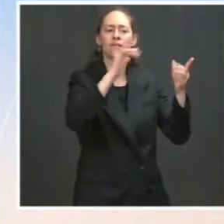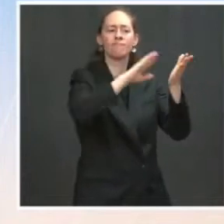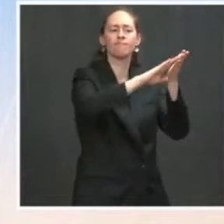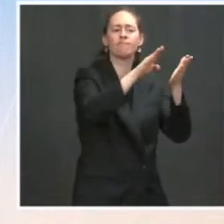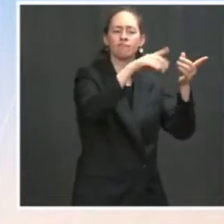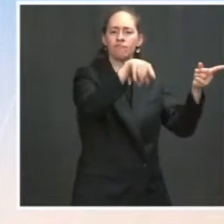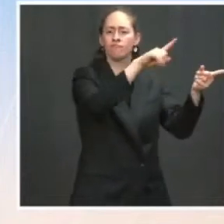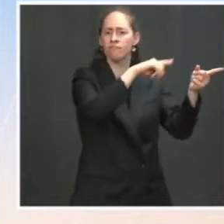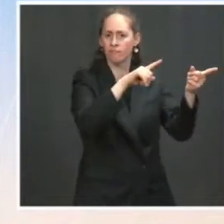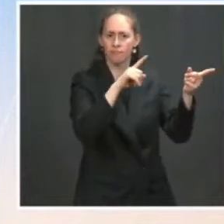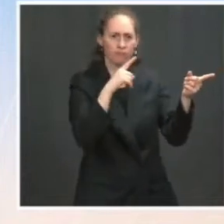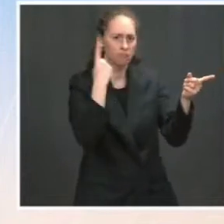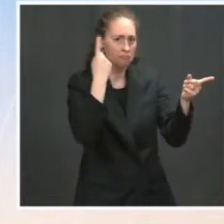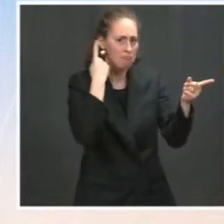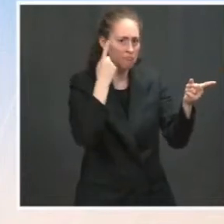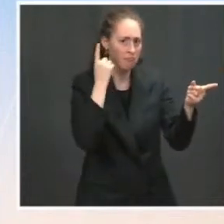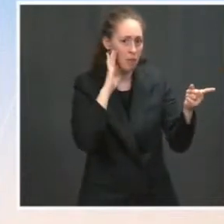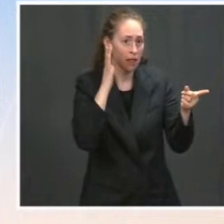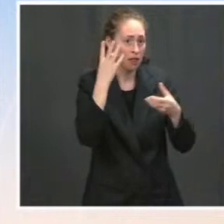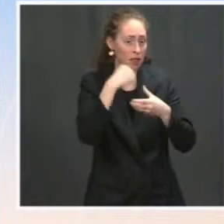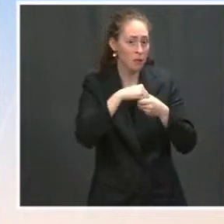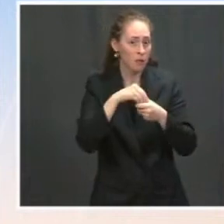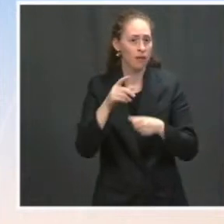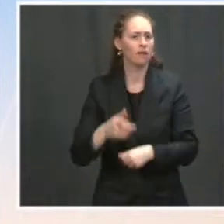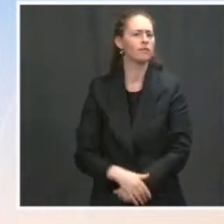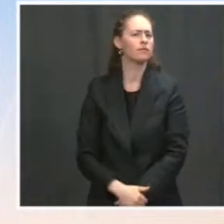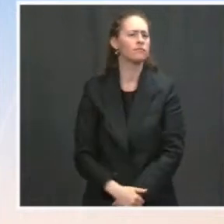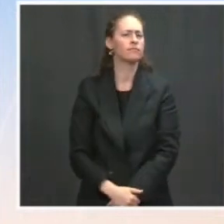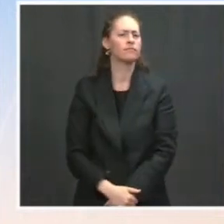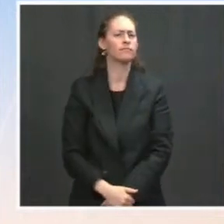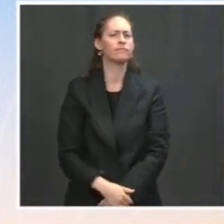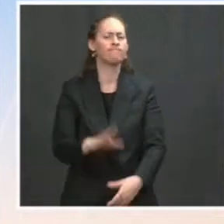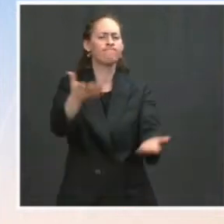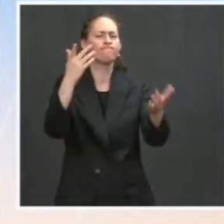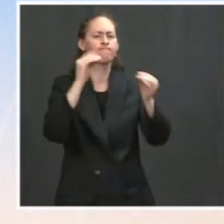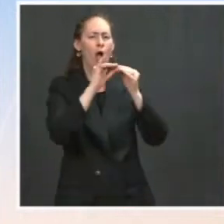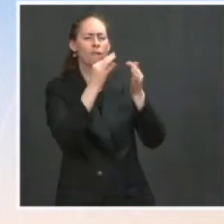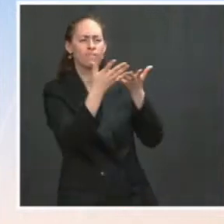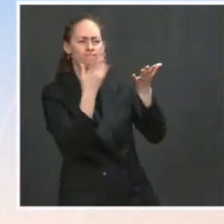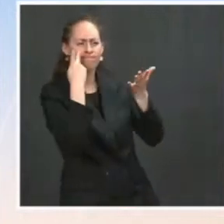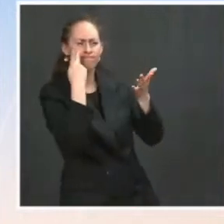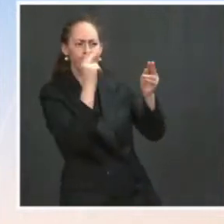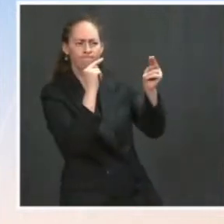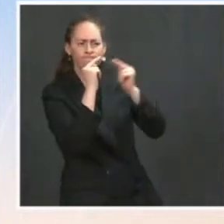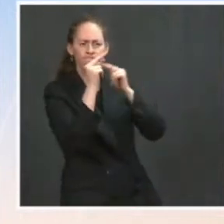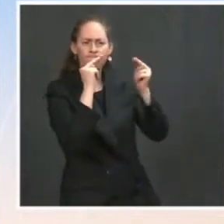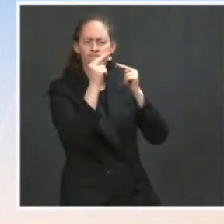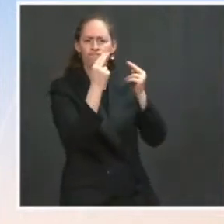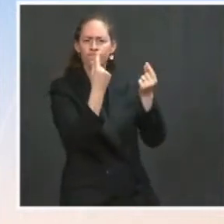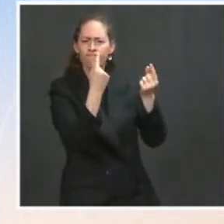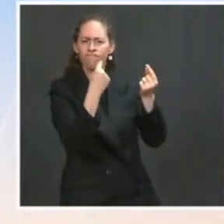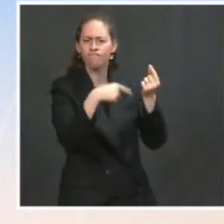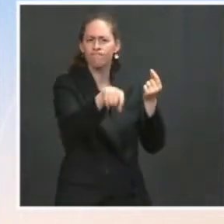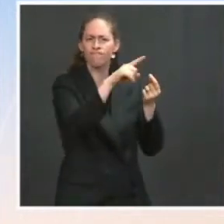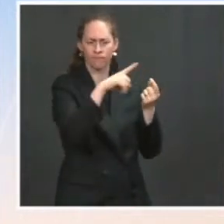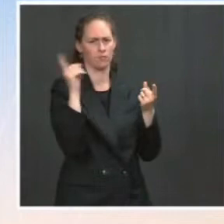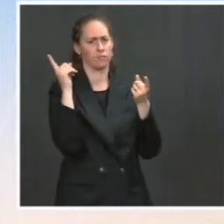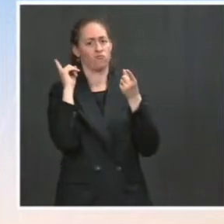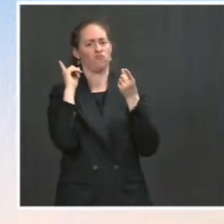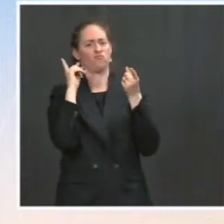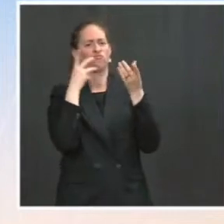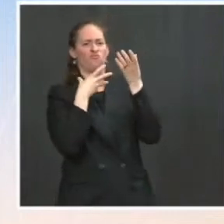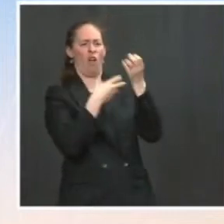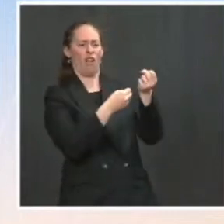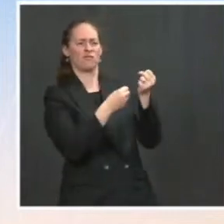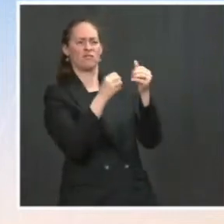is eager to see what the outcome of negotiations are, and he certainly trusts in the leadership of Congresswoman Bass, Senator